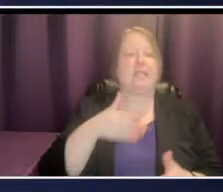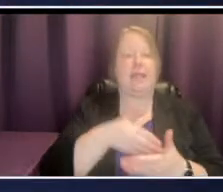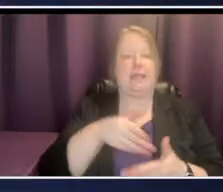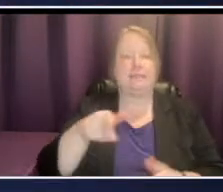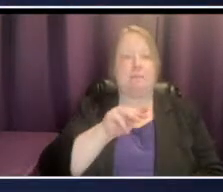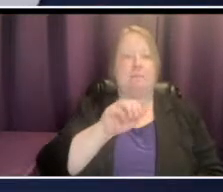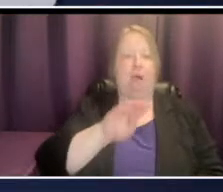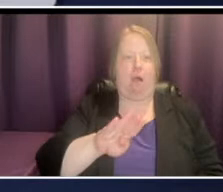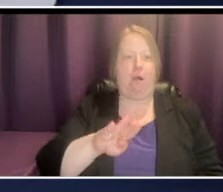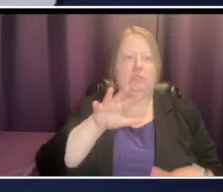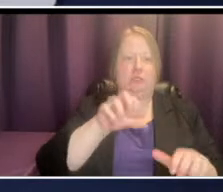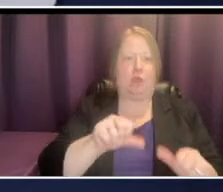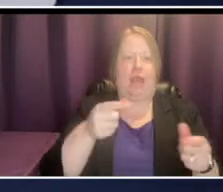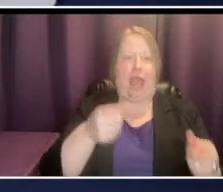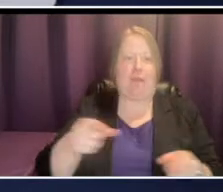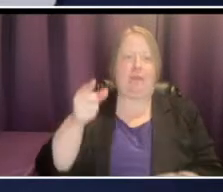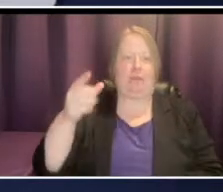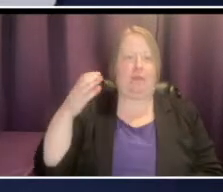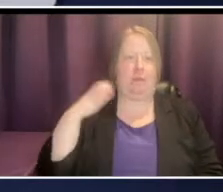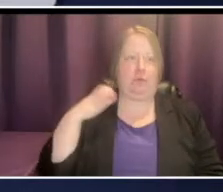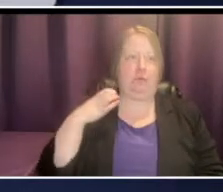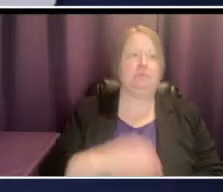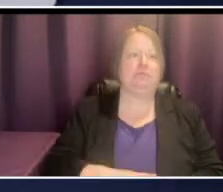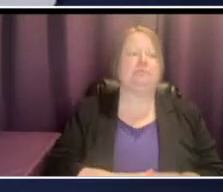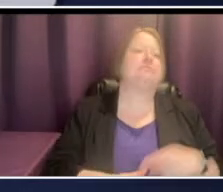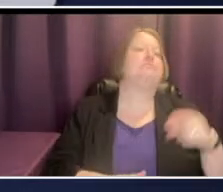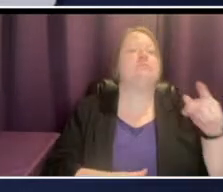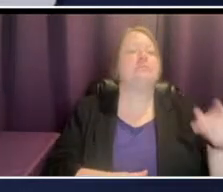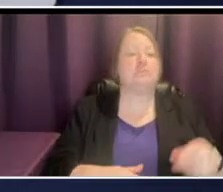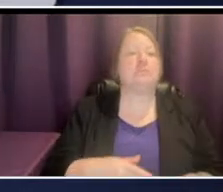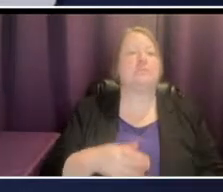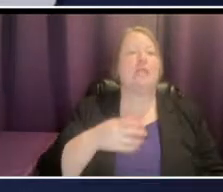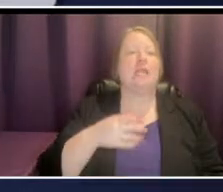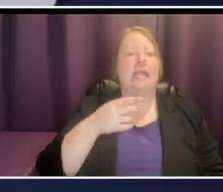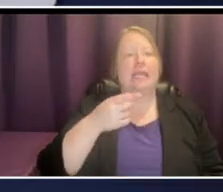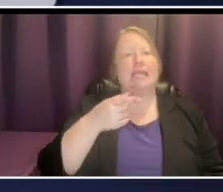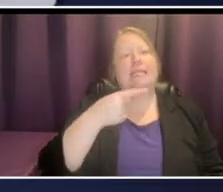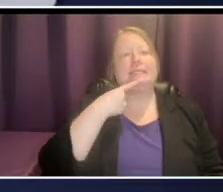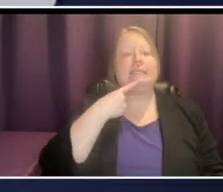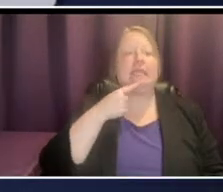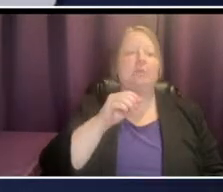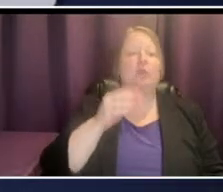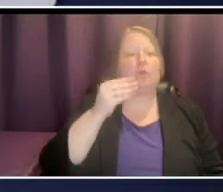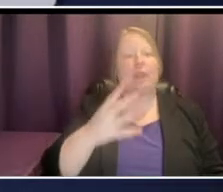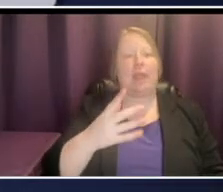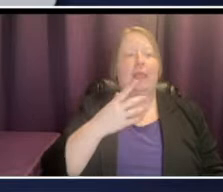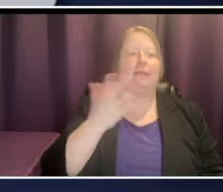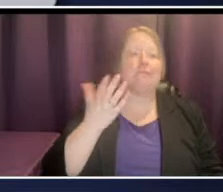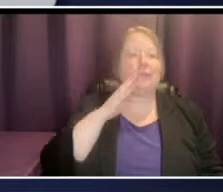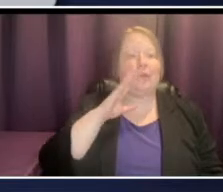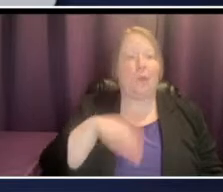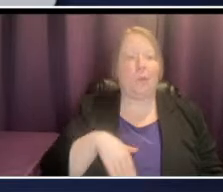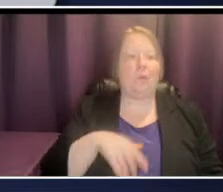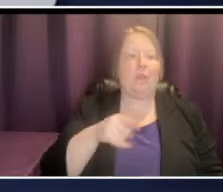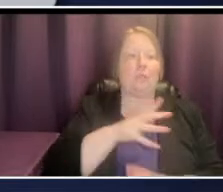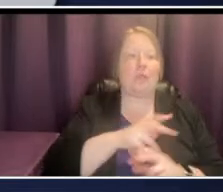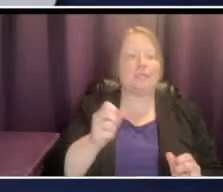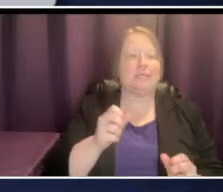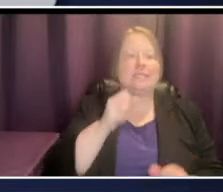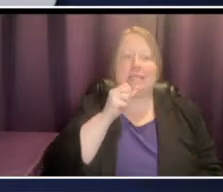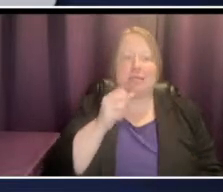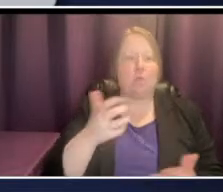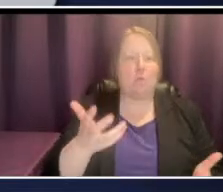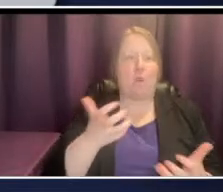Mr. Hirschman said something to Mr. Cipollone. He seemed to relay that, you know, the president didn't want anything